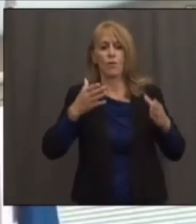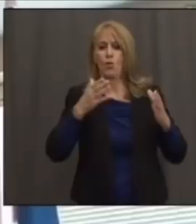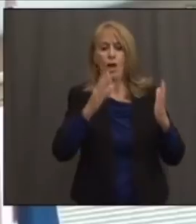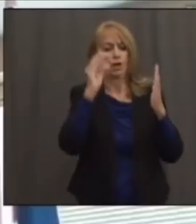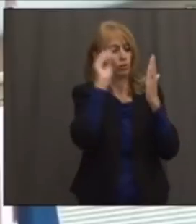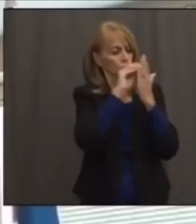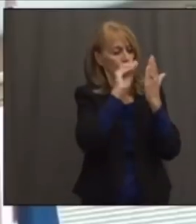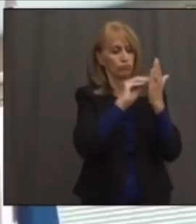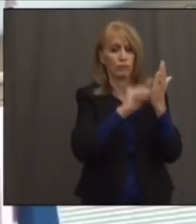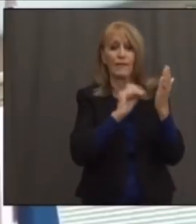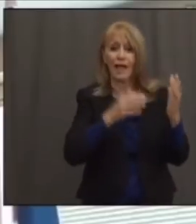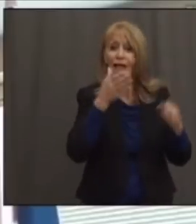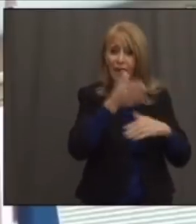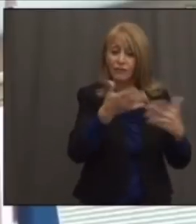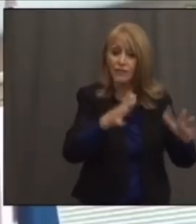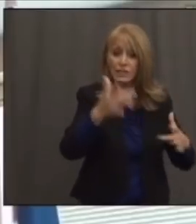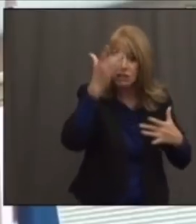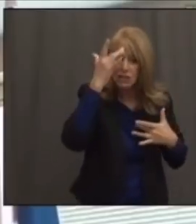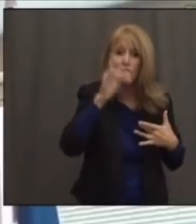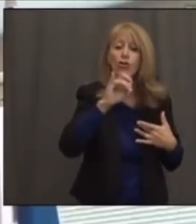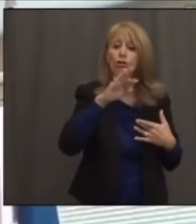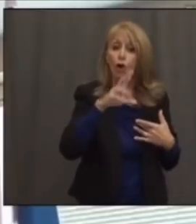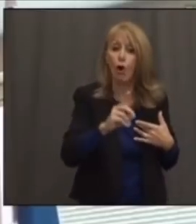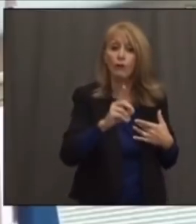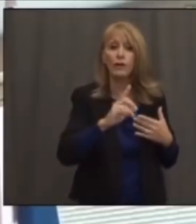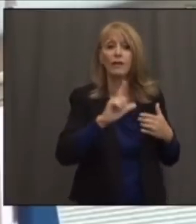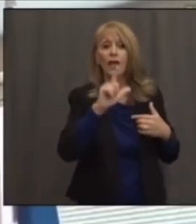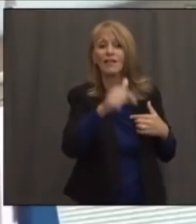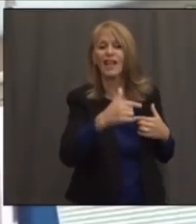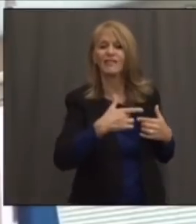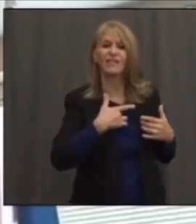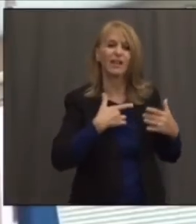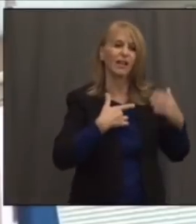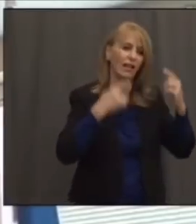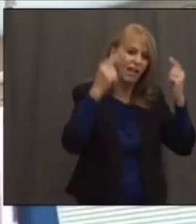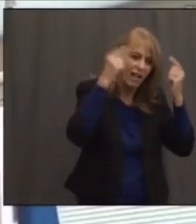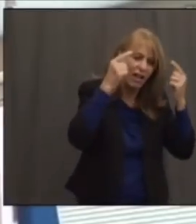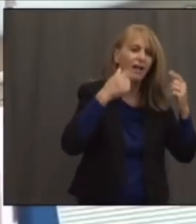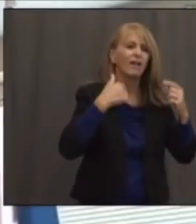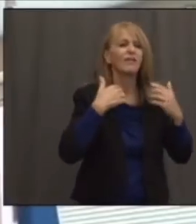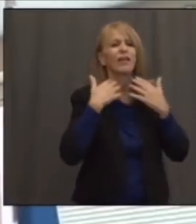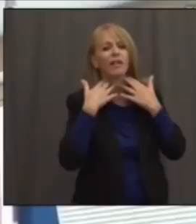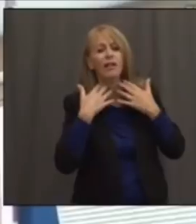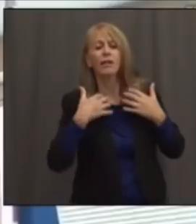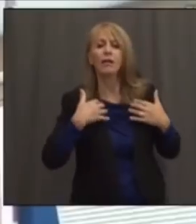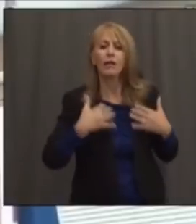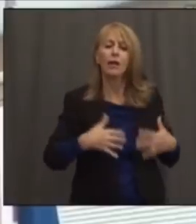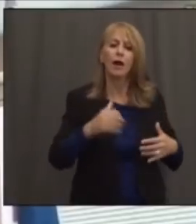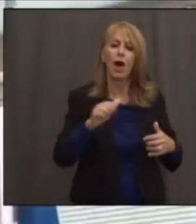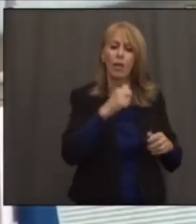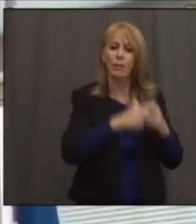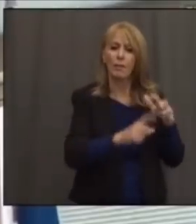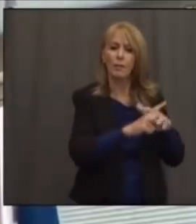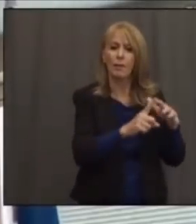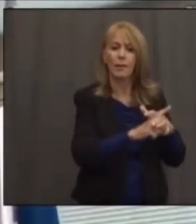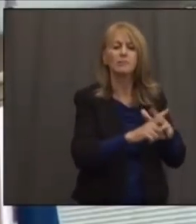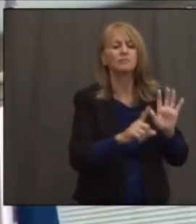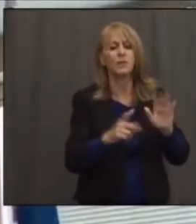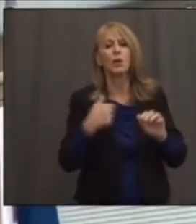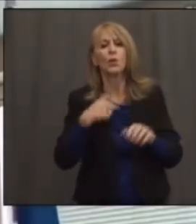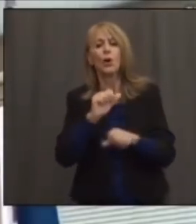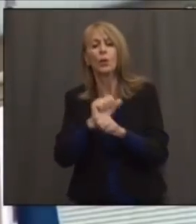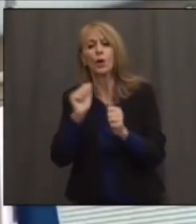of tracking the longer-term outcomes. So we'll be, working along with scientists and researchers